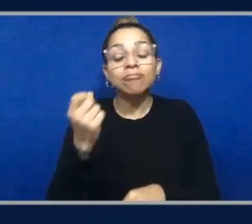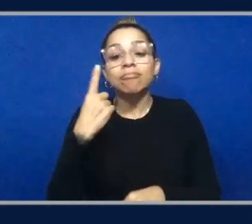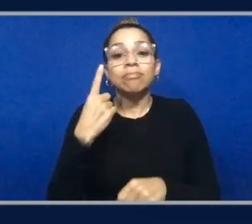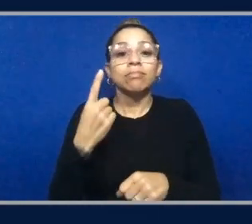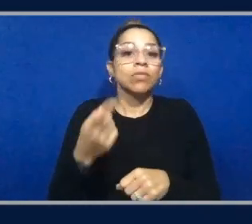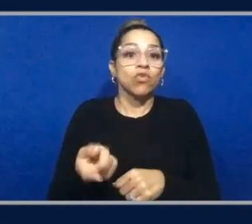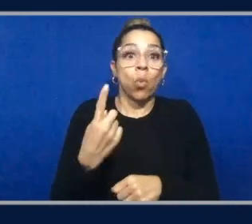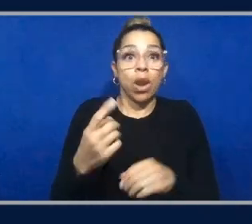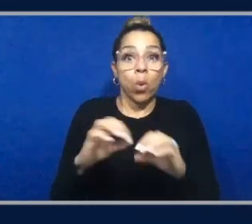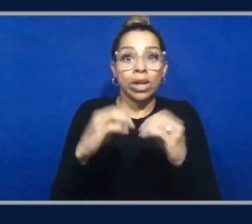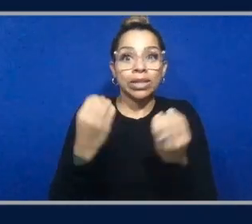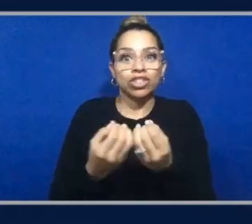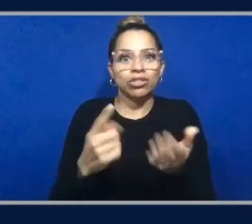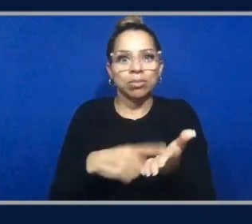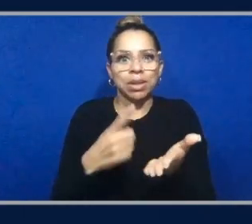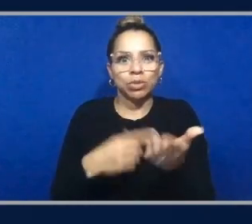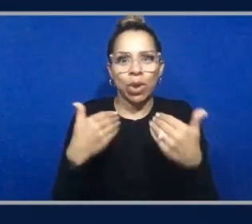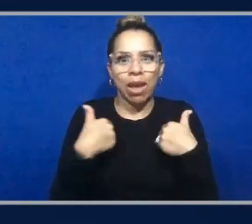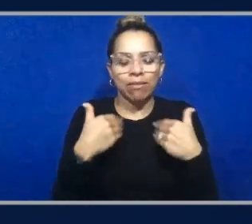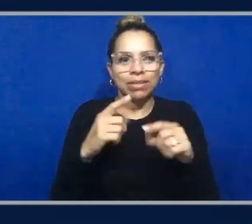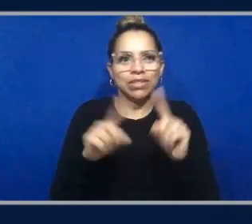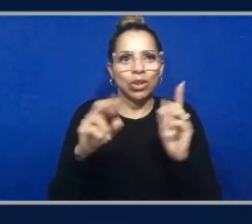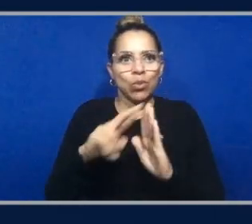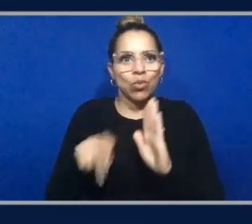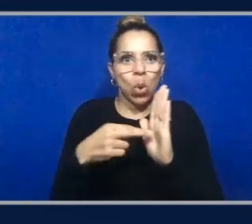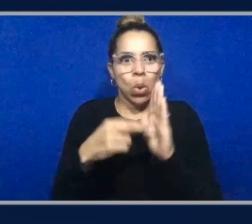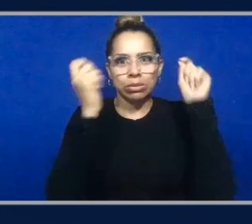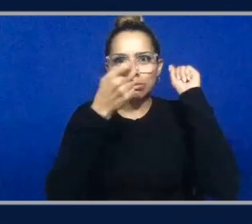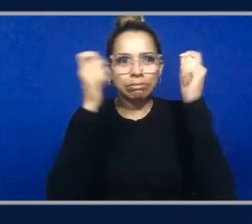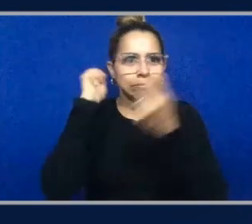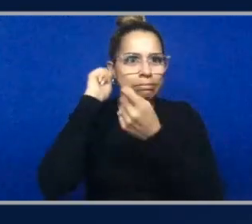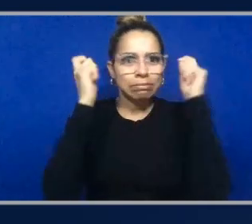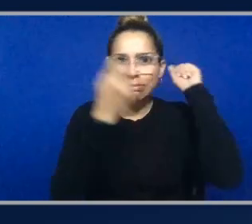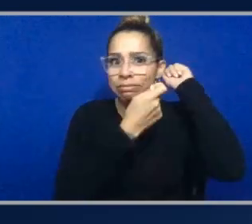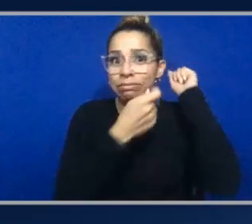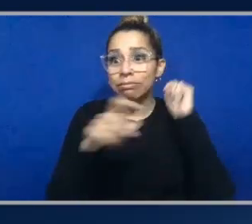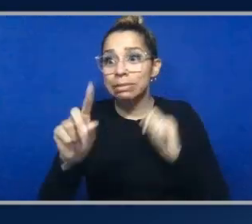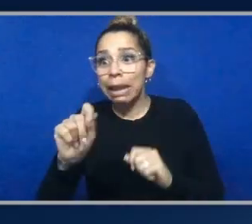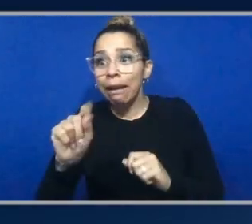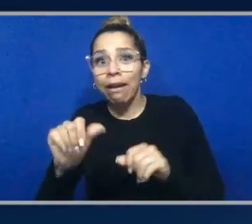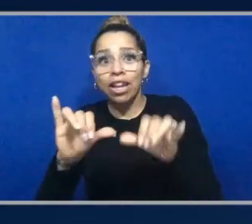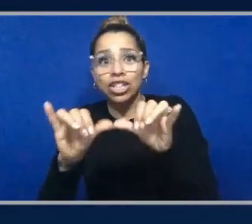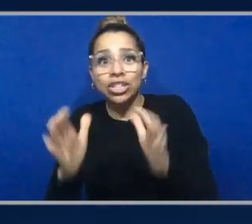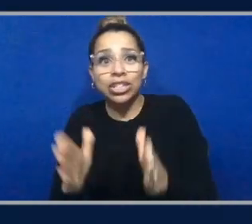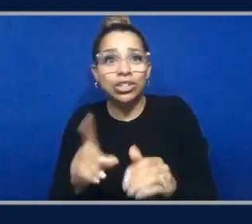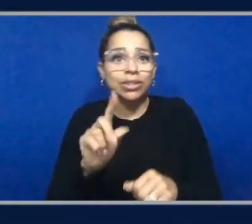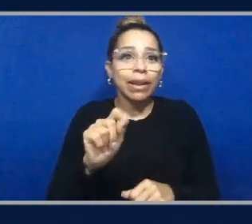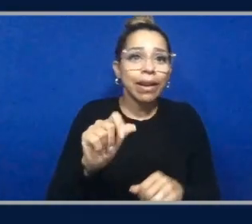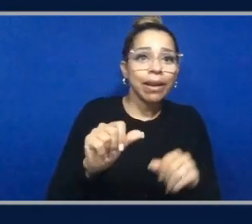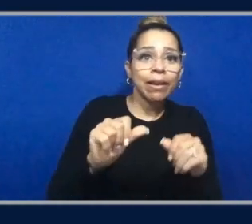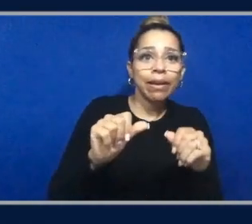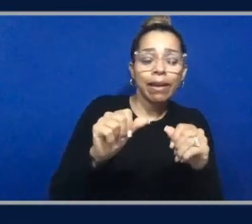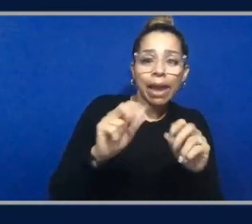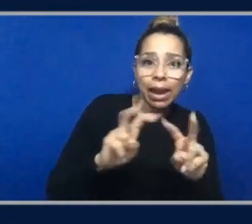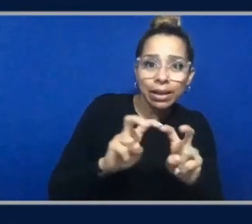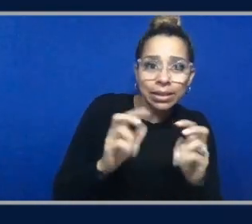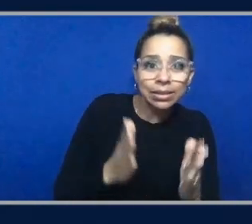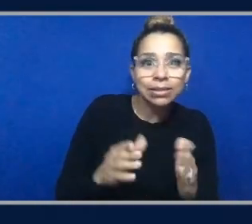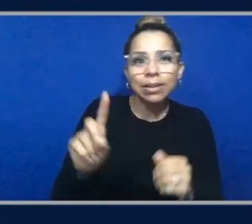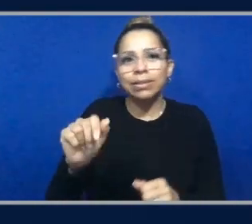roles to play, all centered around data. So you can be a data engineer, data analyst, You can be a data governance person